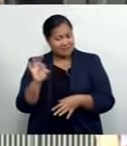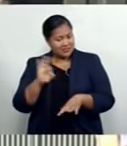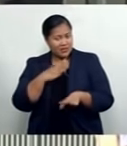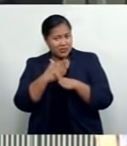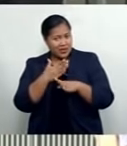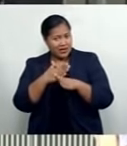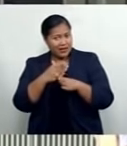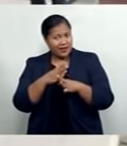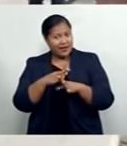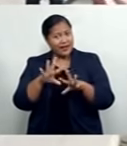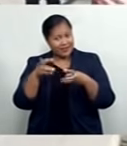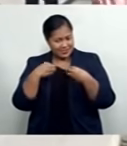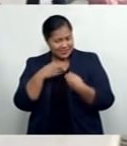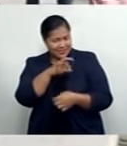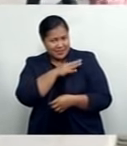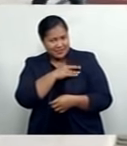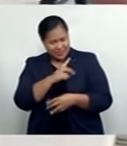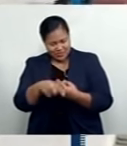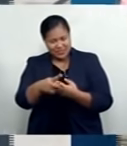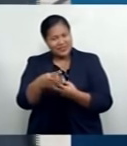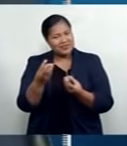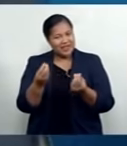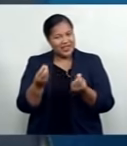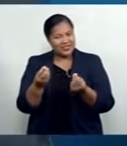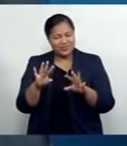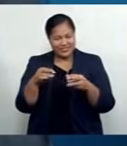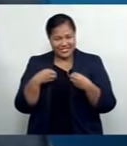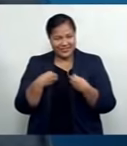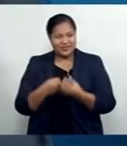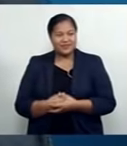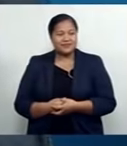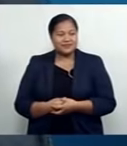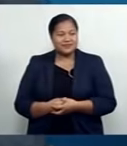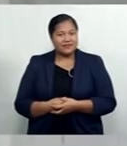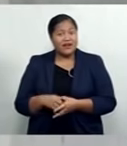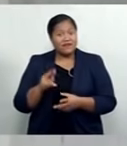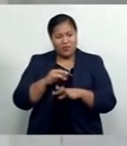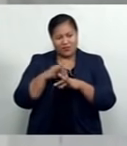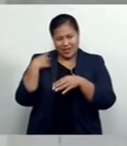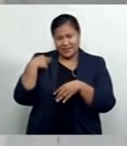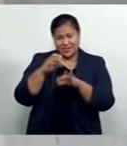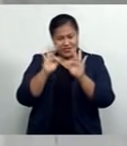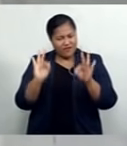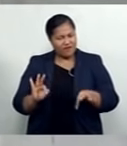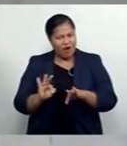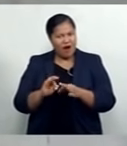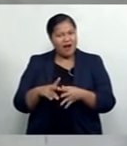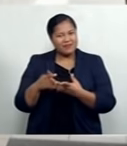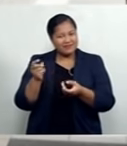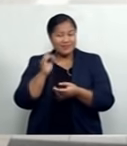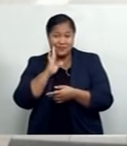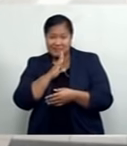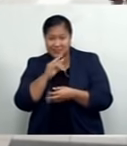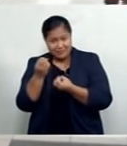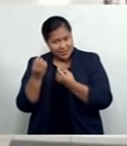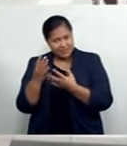Unemployment benefit will remain in the form of cash. And no extension for incomplete applications.